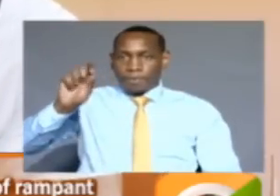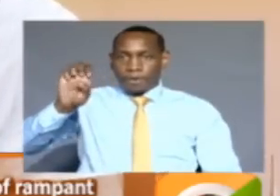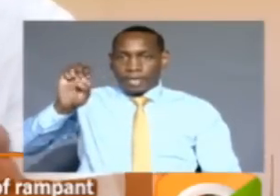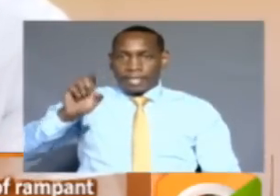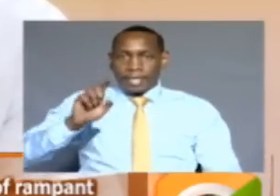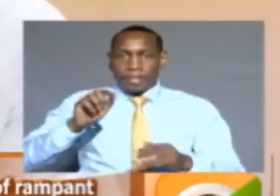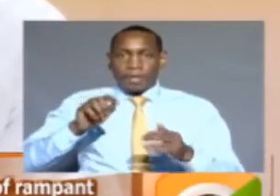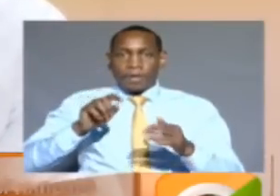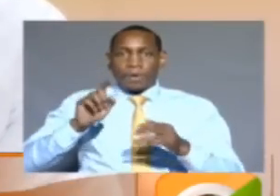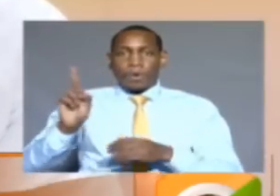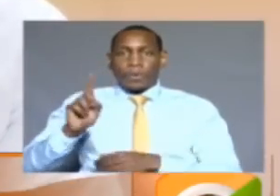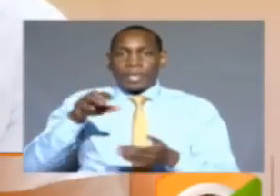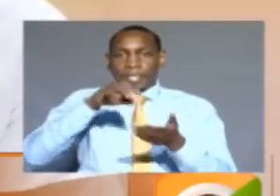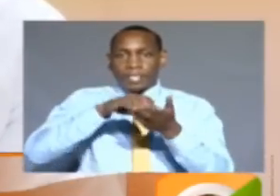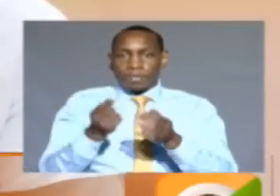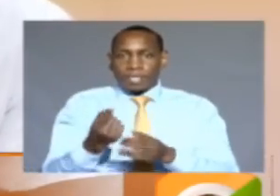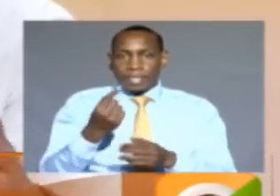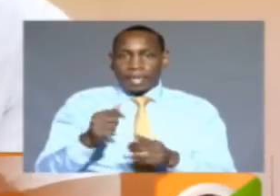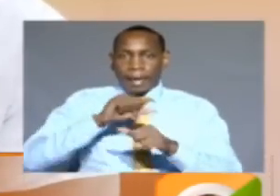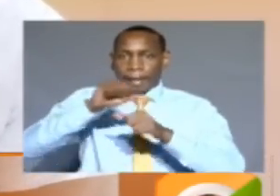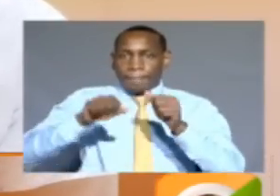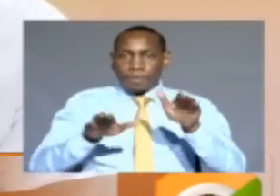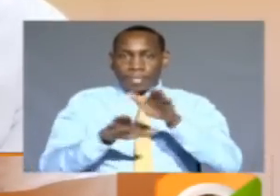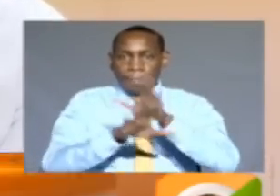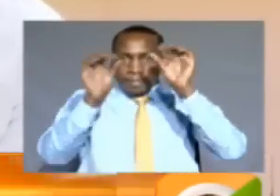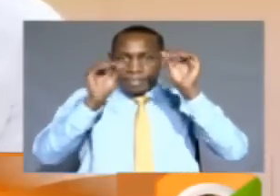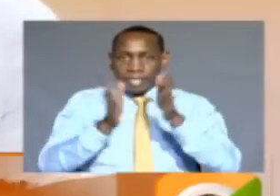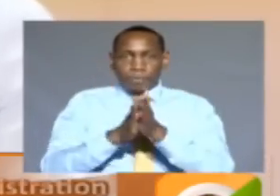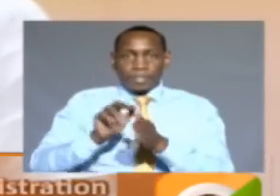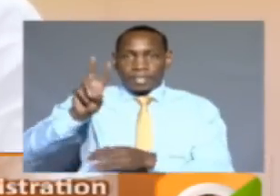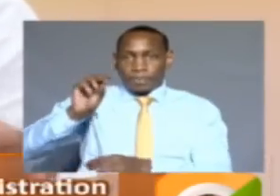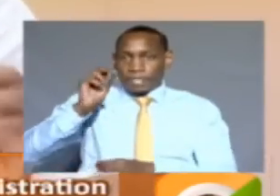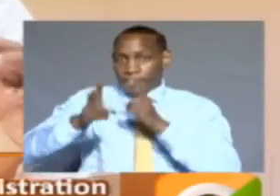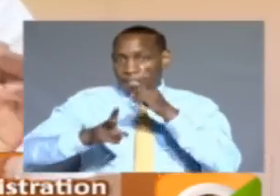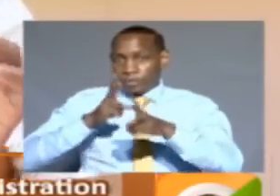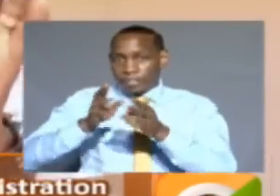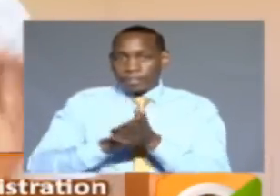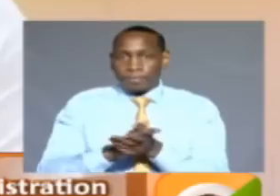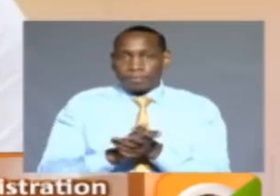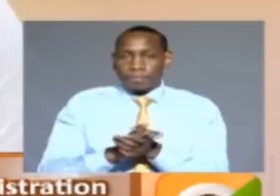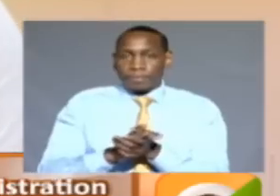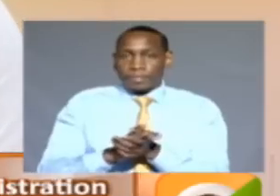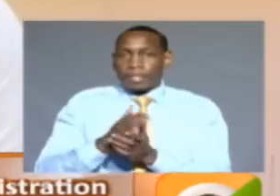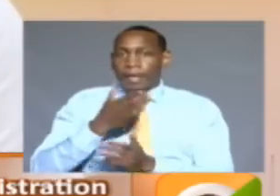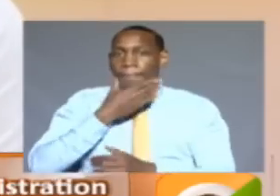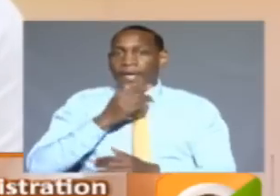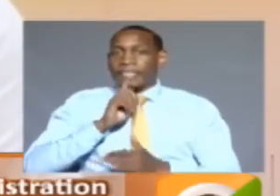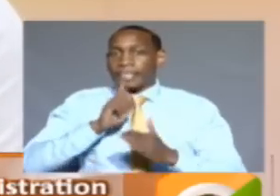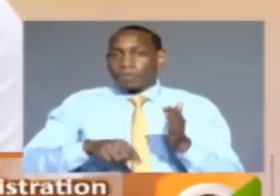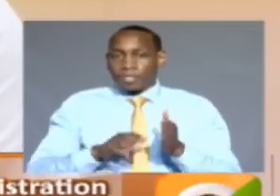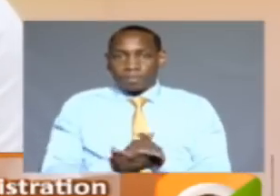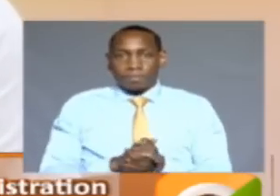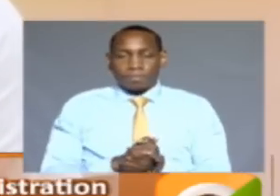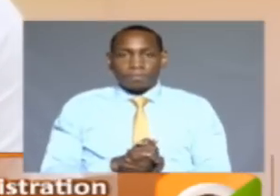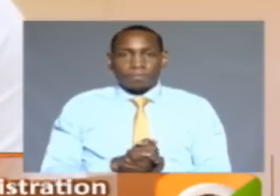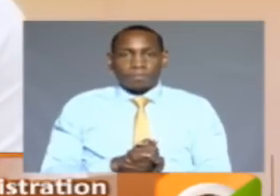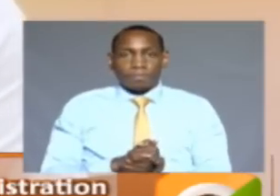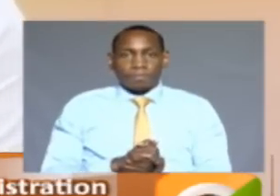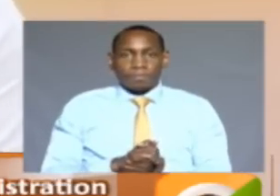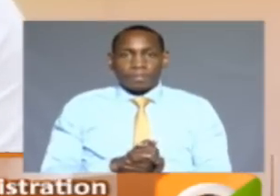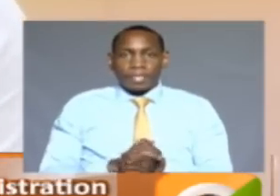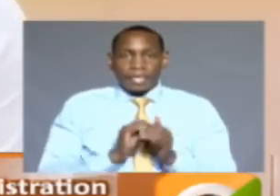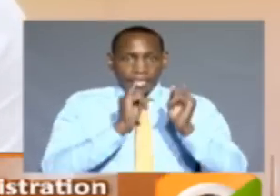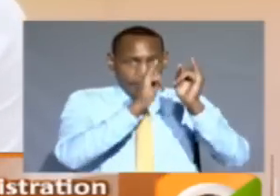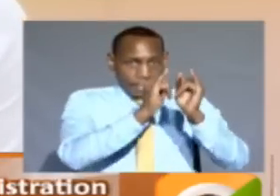started, about the deputy president in 2022. He threw something there and said, there'll be